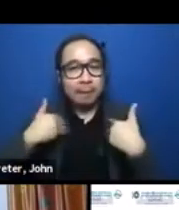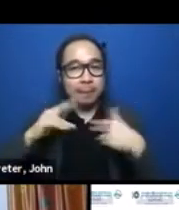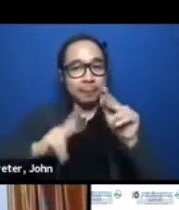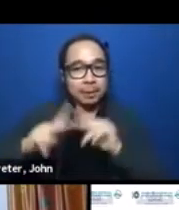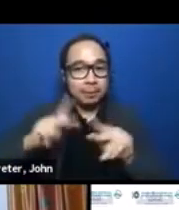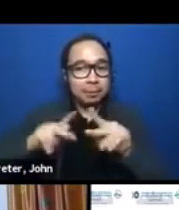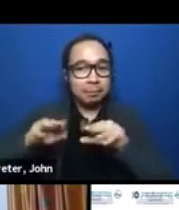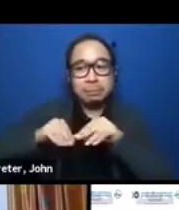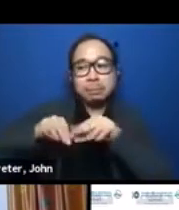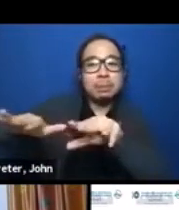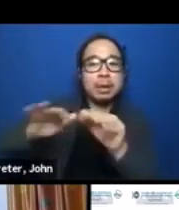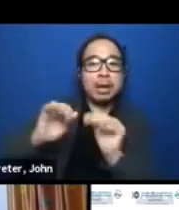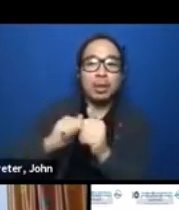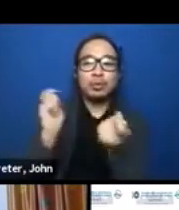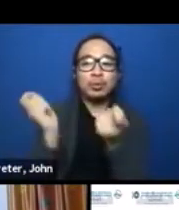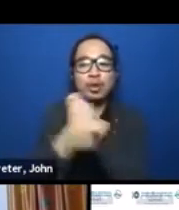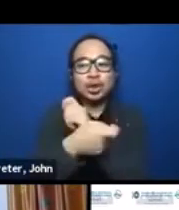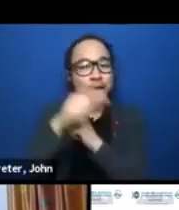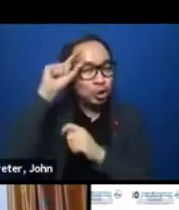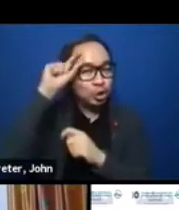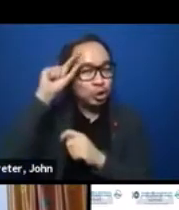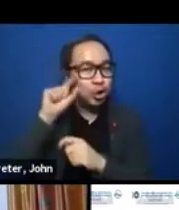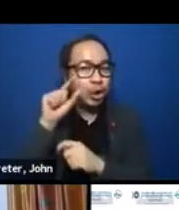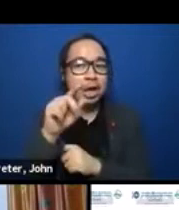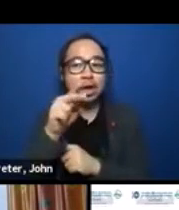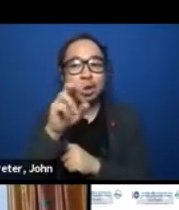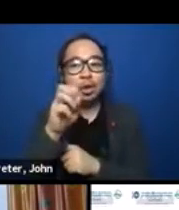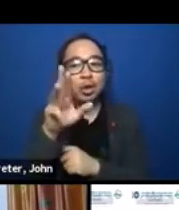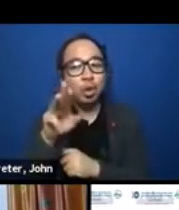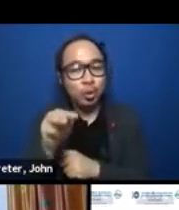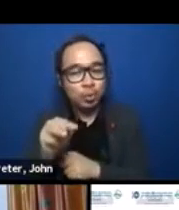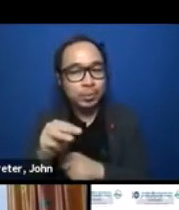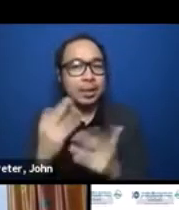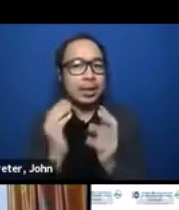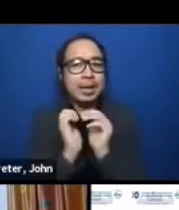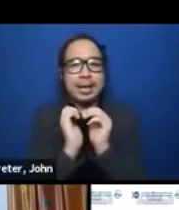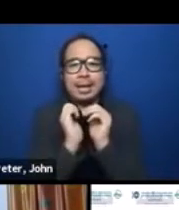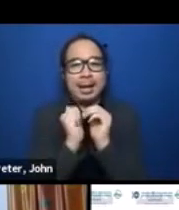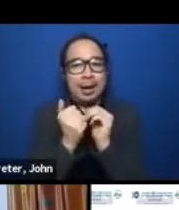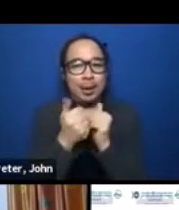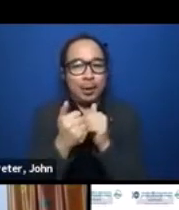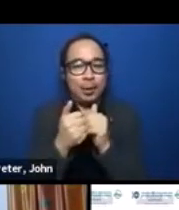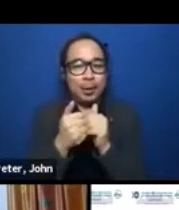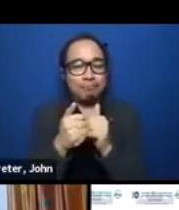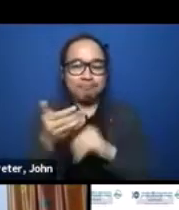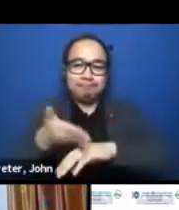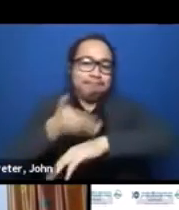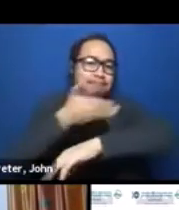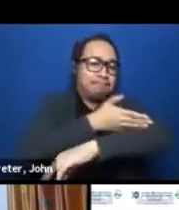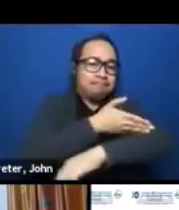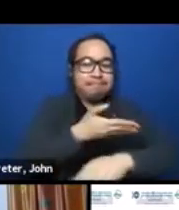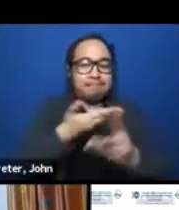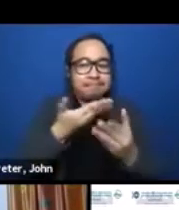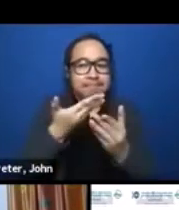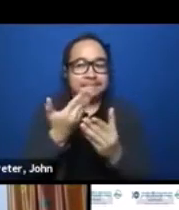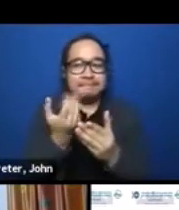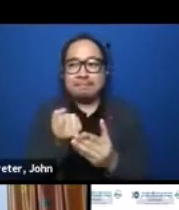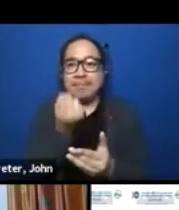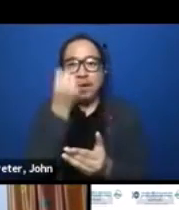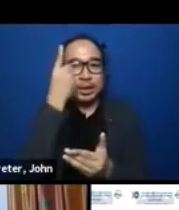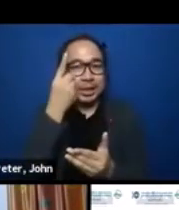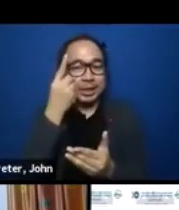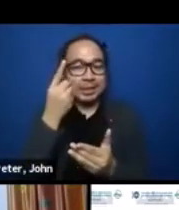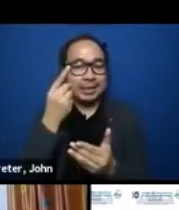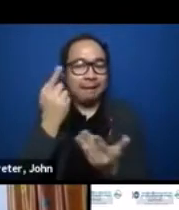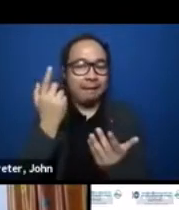how to change the gender norms, how to have a better understanding or